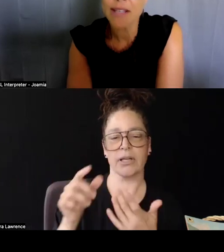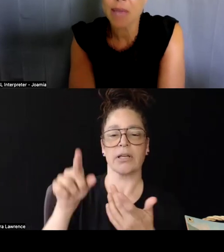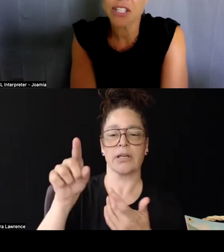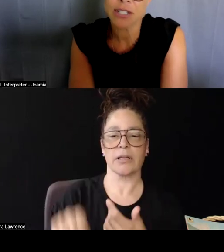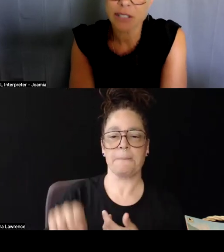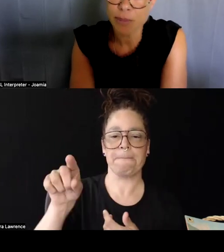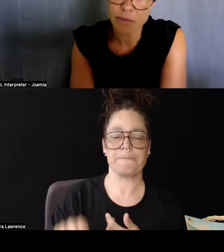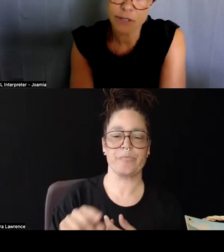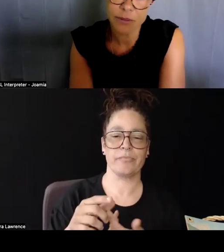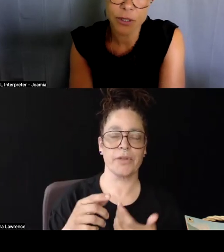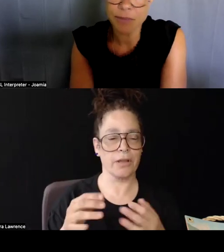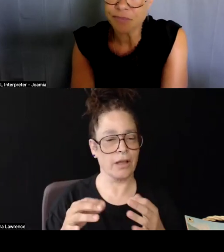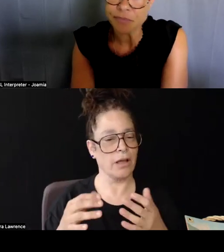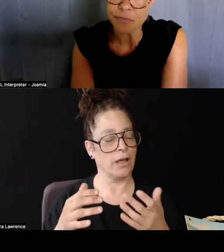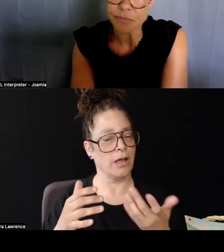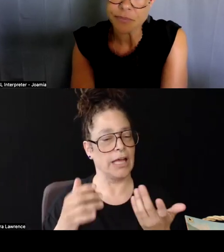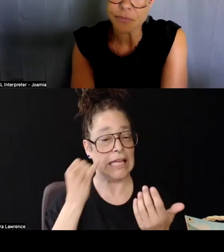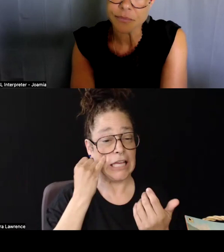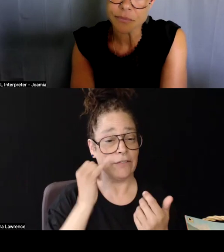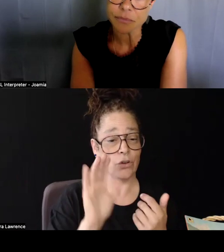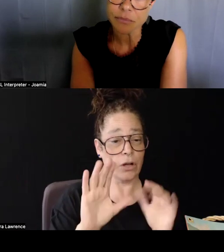So as I mentioned a little bit before,